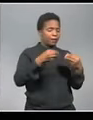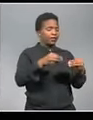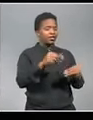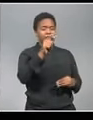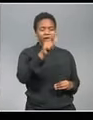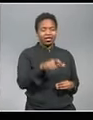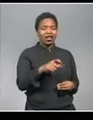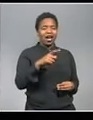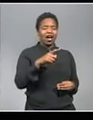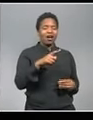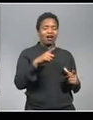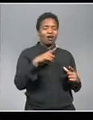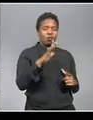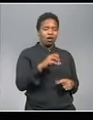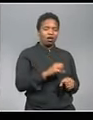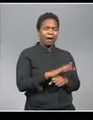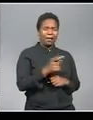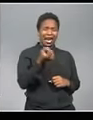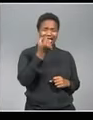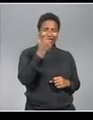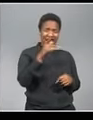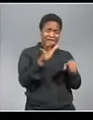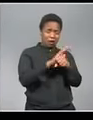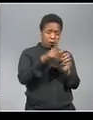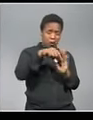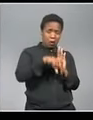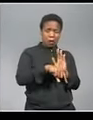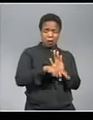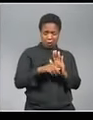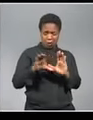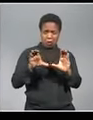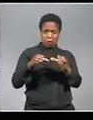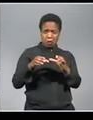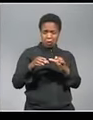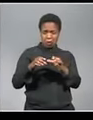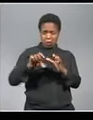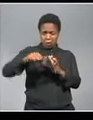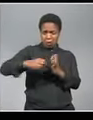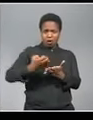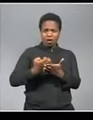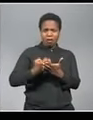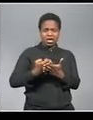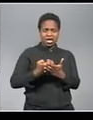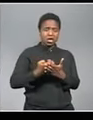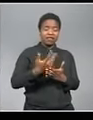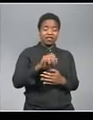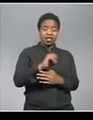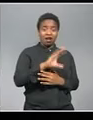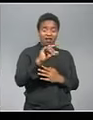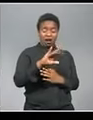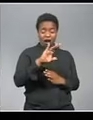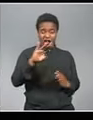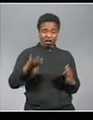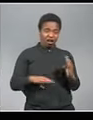person, you don't have to understand the technicalities to know that if South Africa gets junk